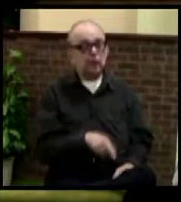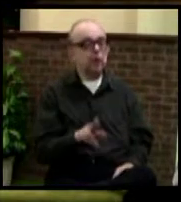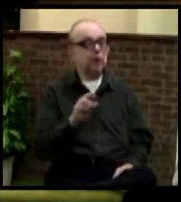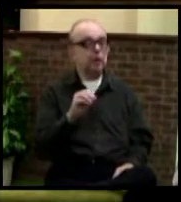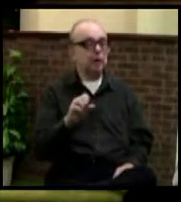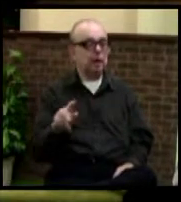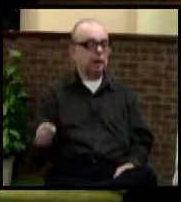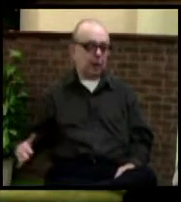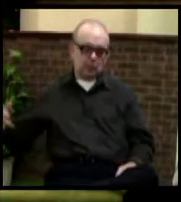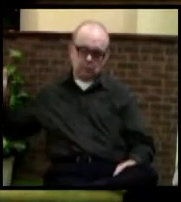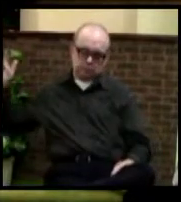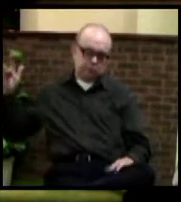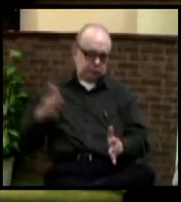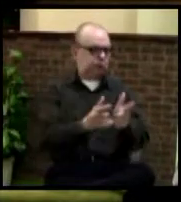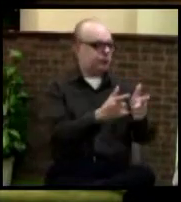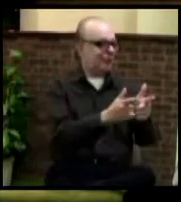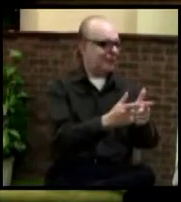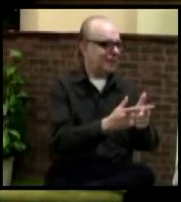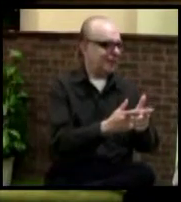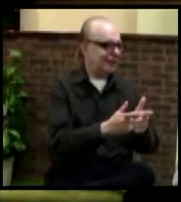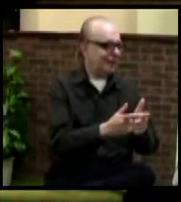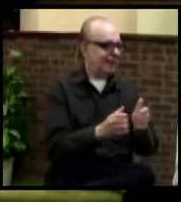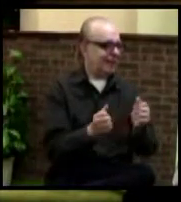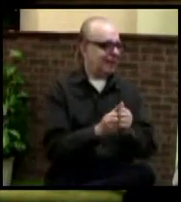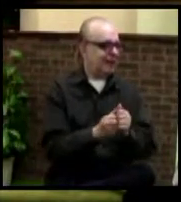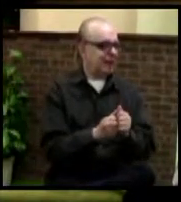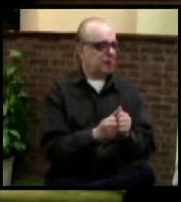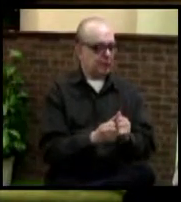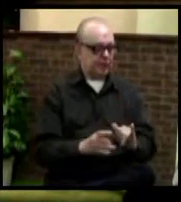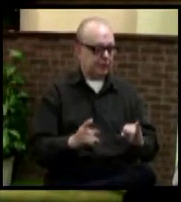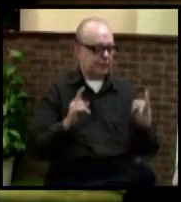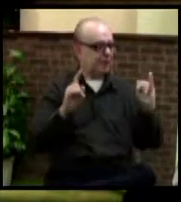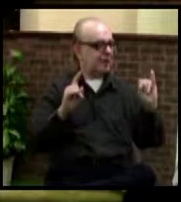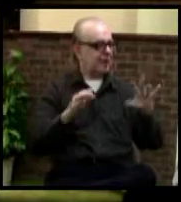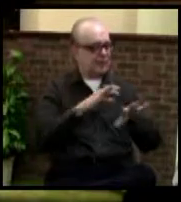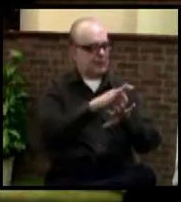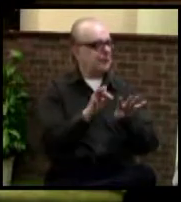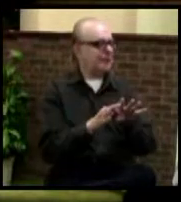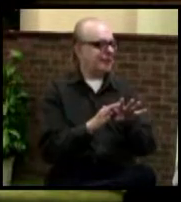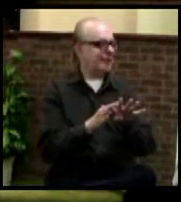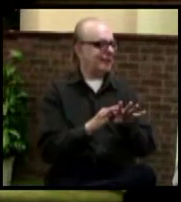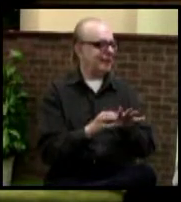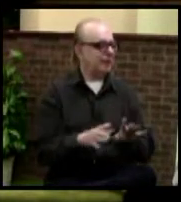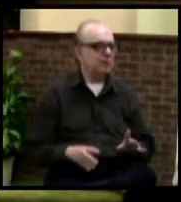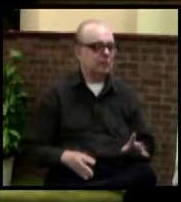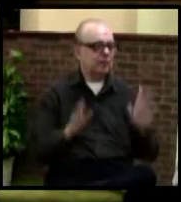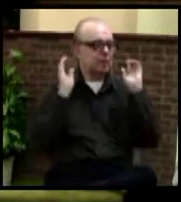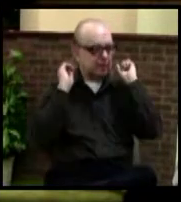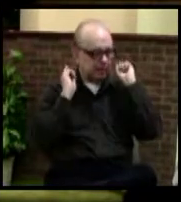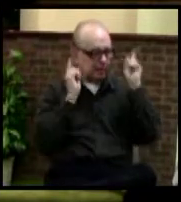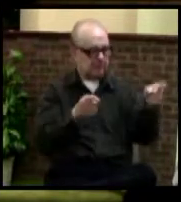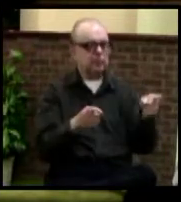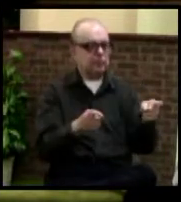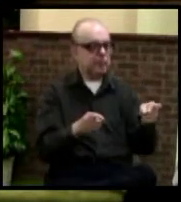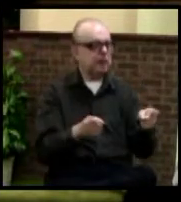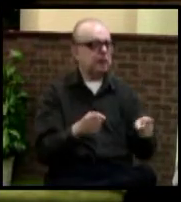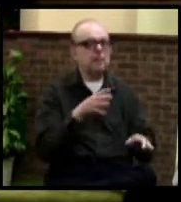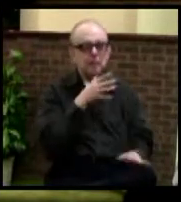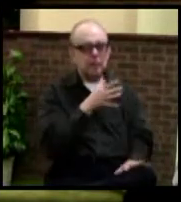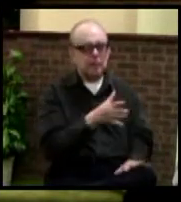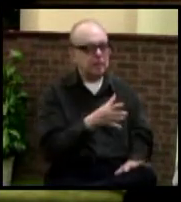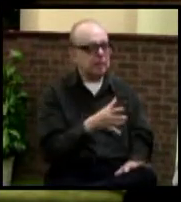rooster would come flying at her with his spurs. And he would just go straight at